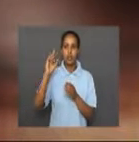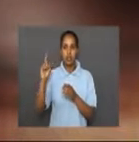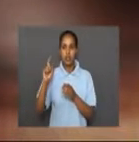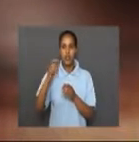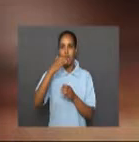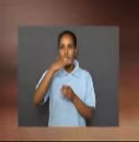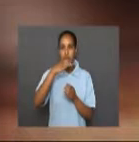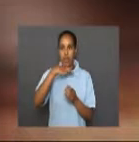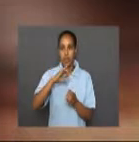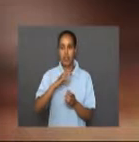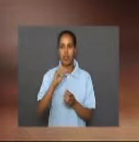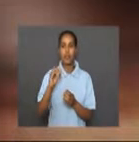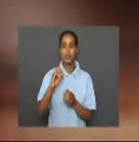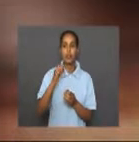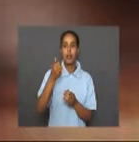and lead.